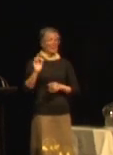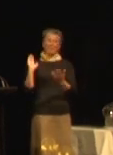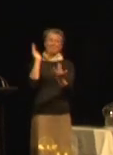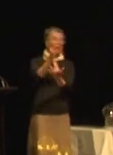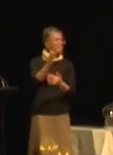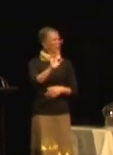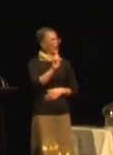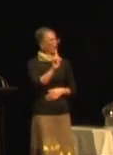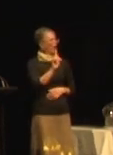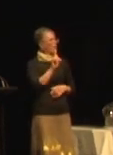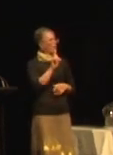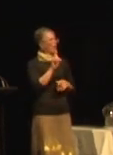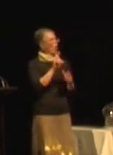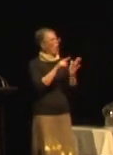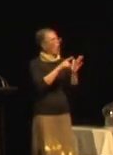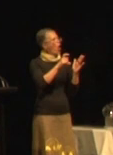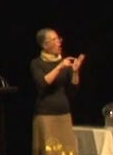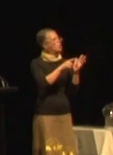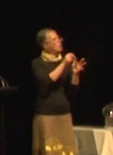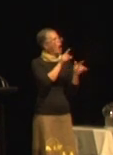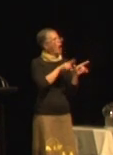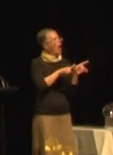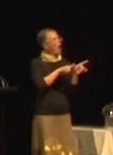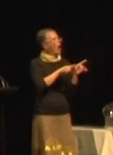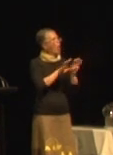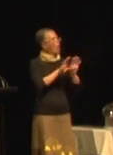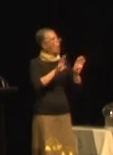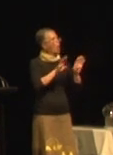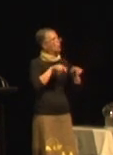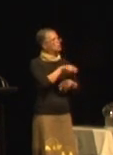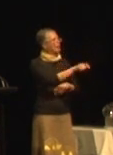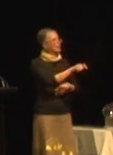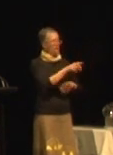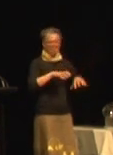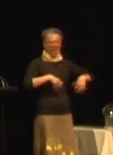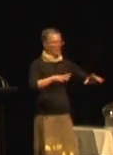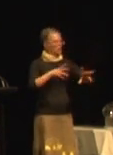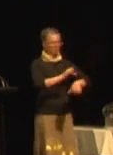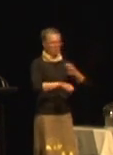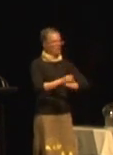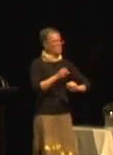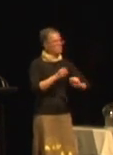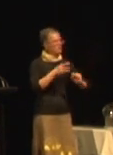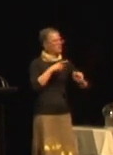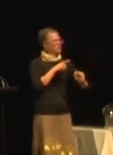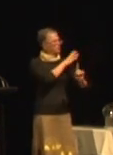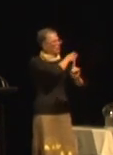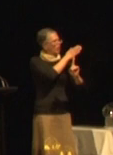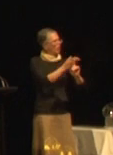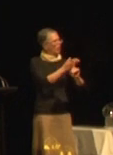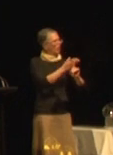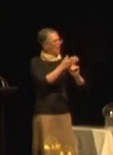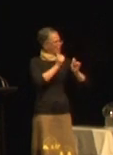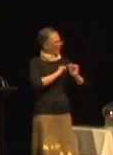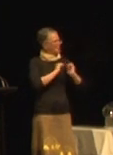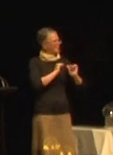the Occupy Wall Street movement. They knew each other's cell phone numbers, they were used to working together, they practiced being